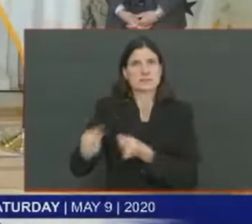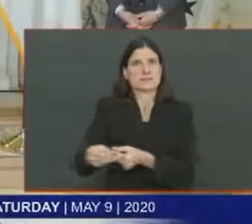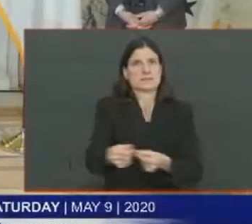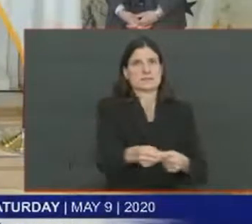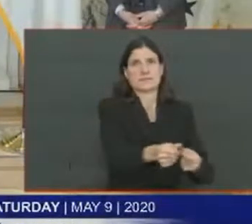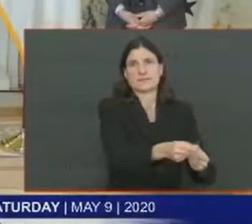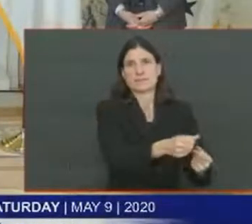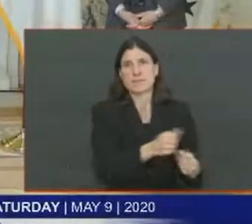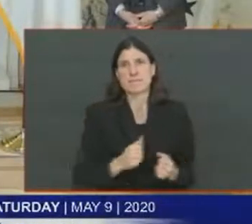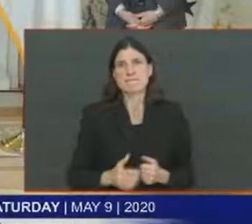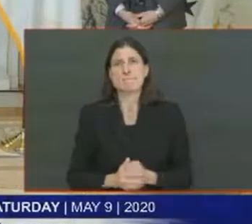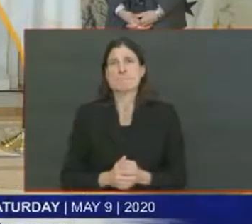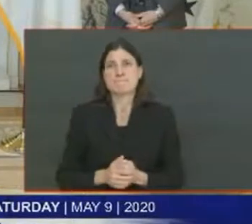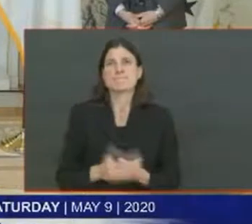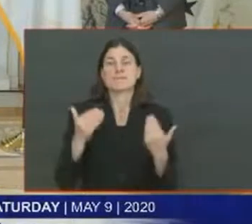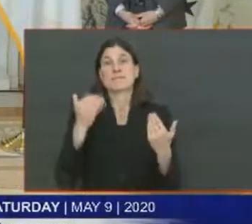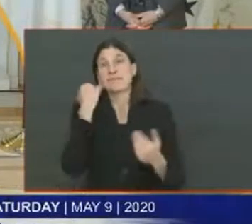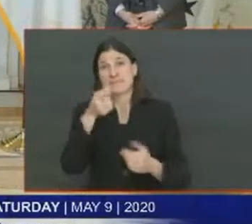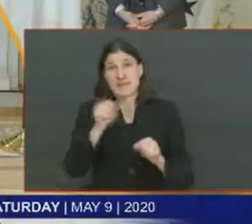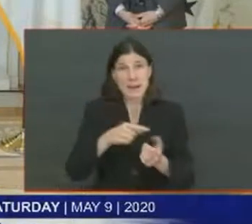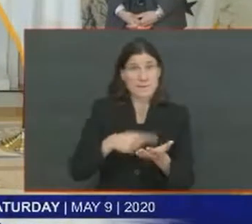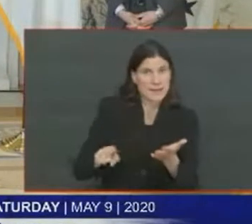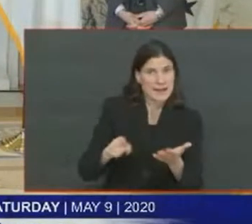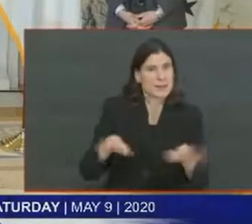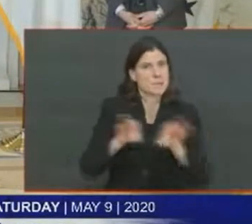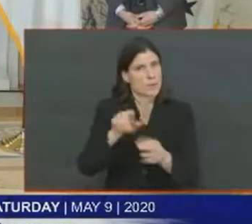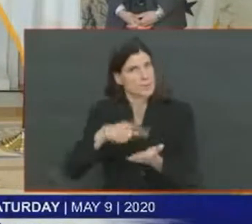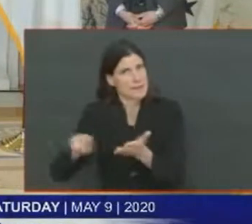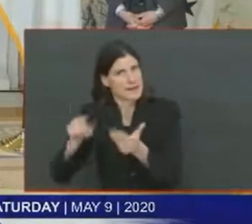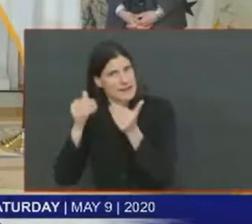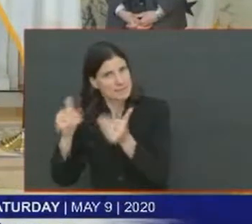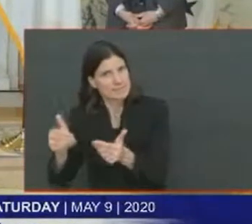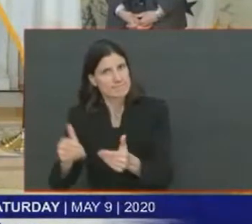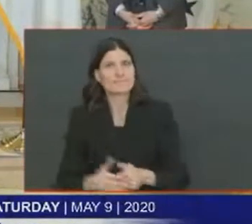your other worries about having your most basic needs met.